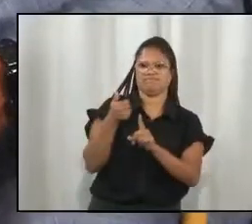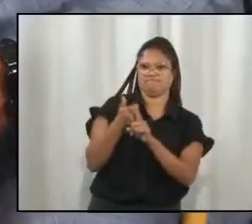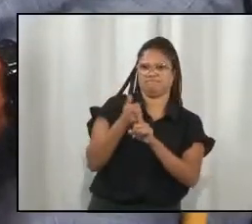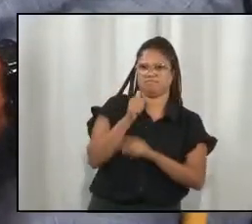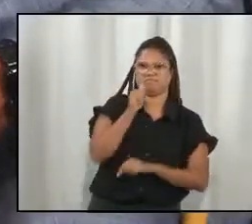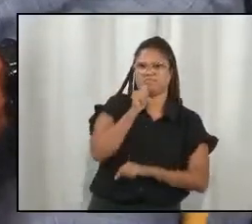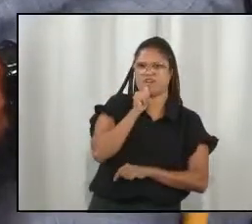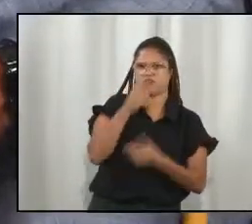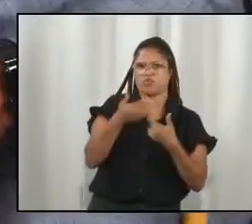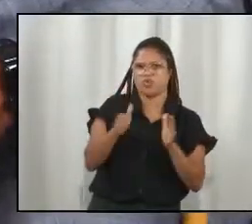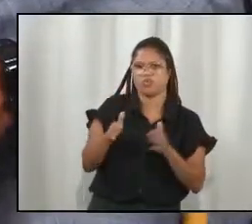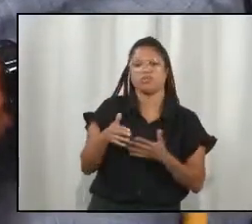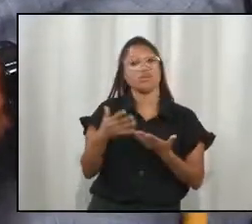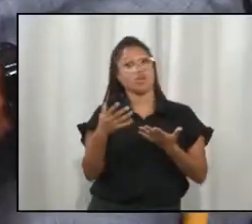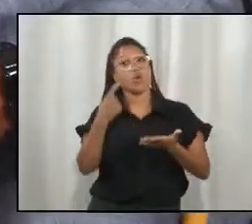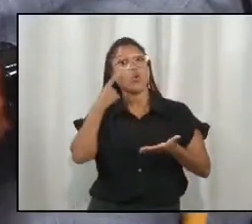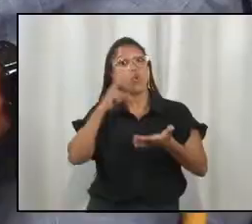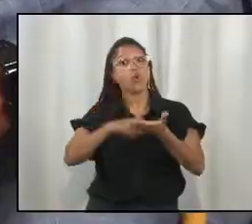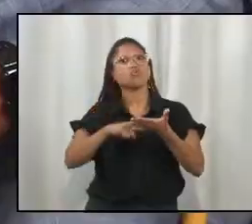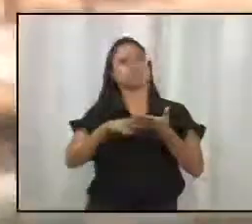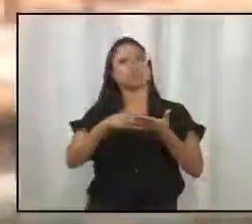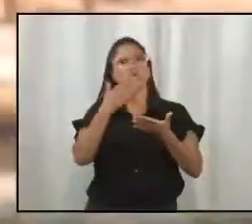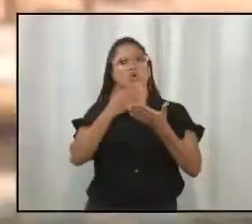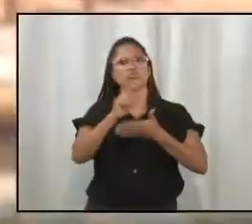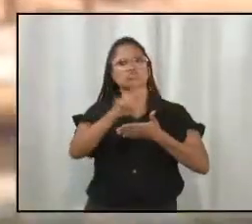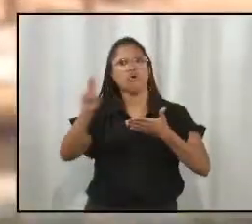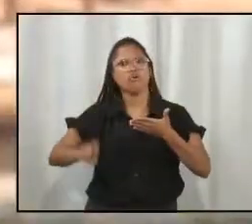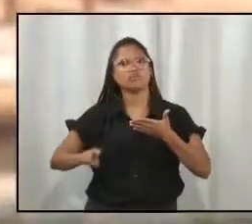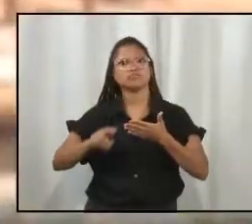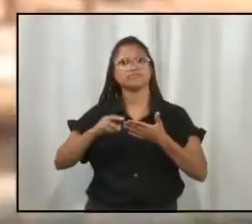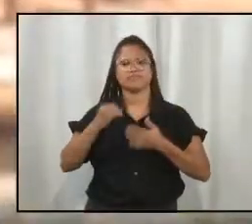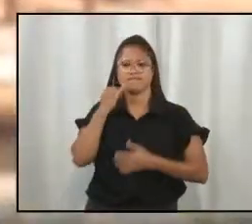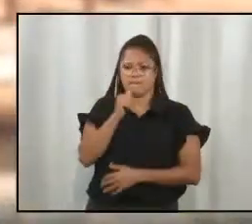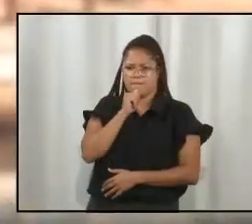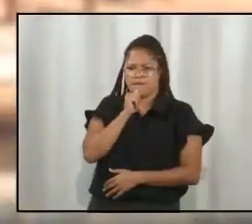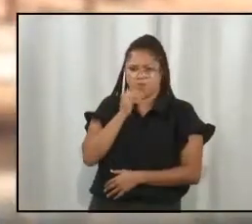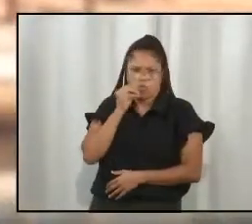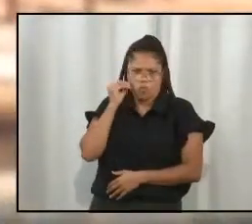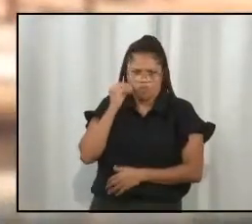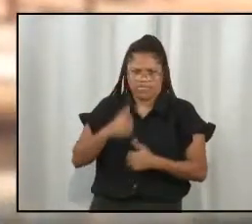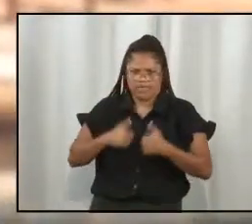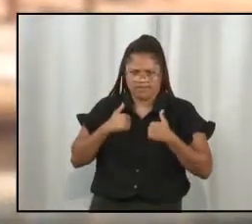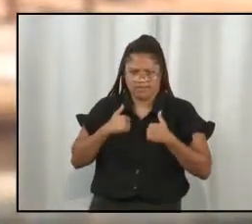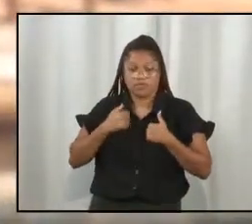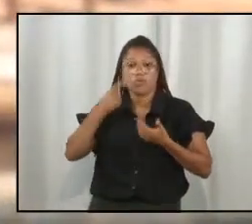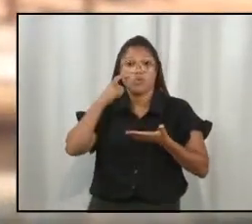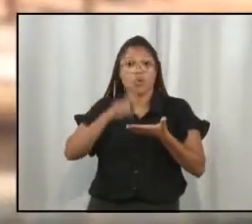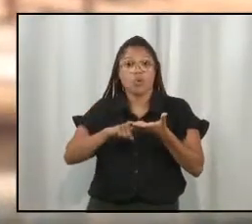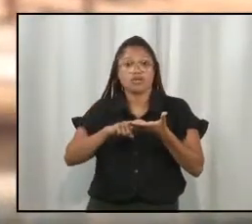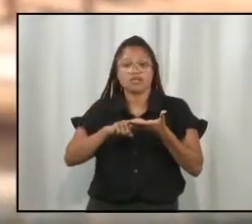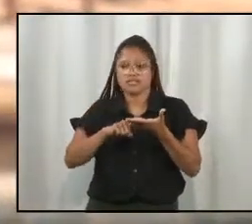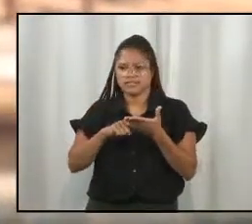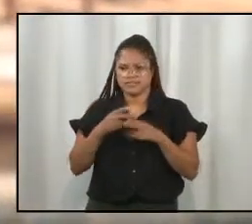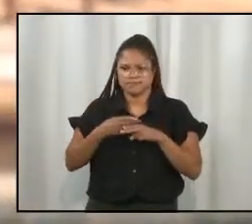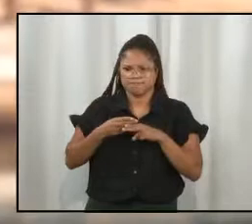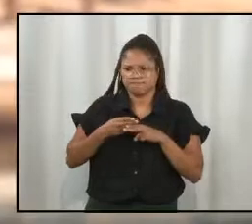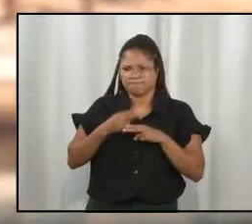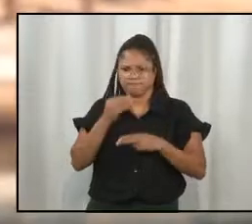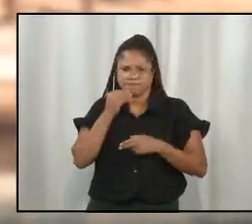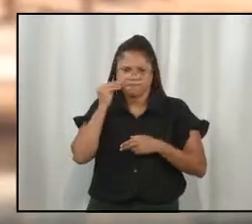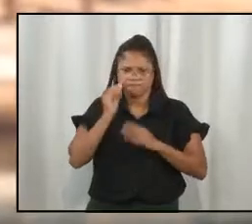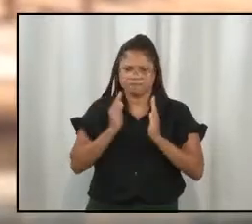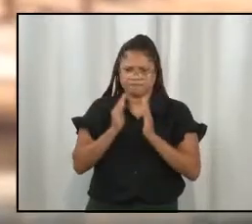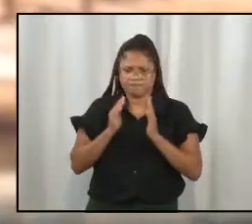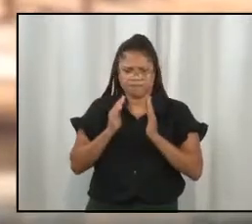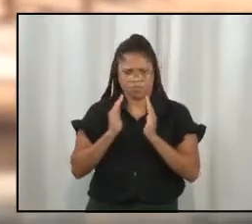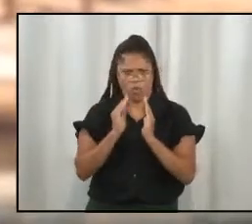outcomes for folks as they were in that type of private space. We saw much better connections to permanent housing and better